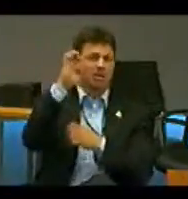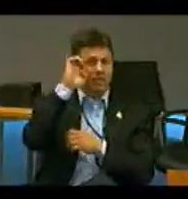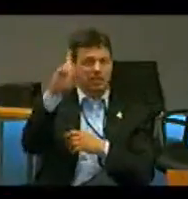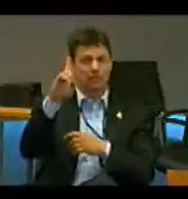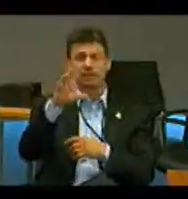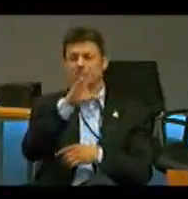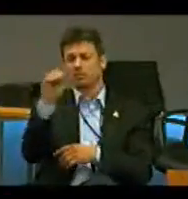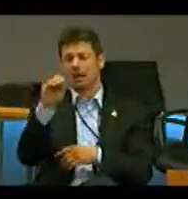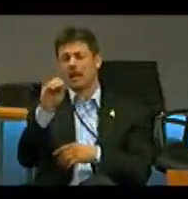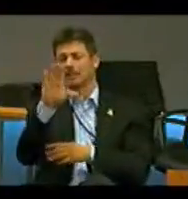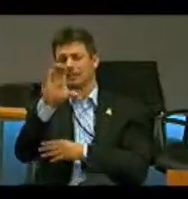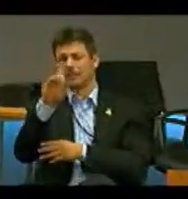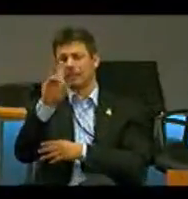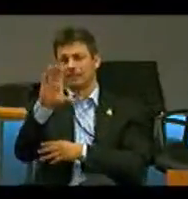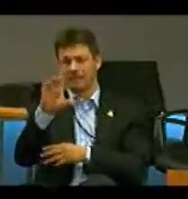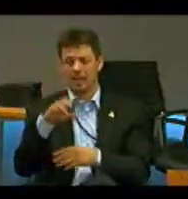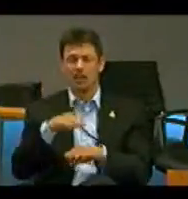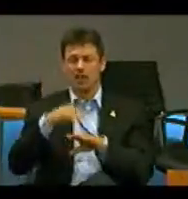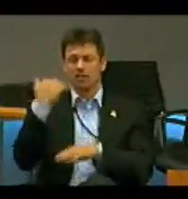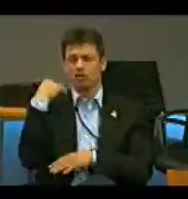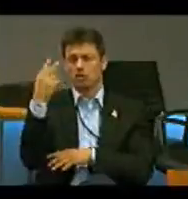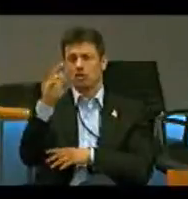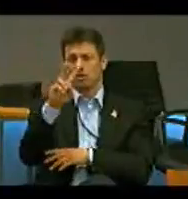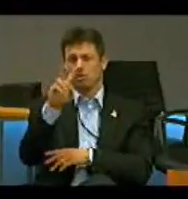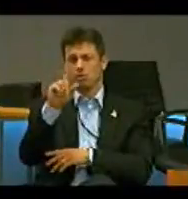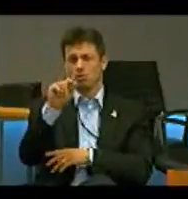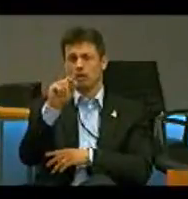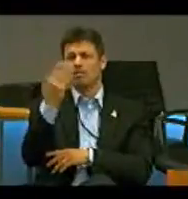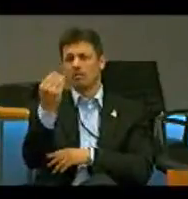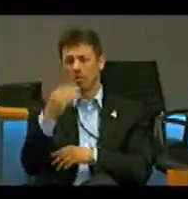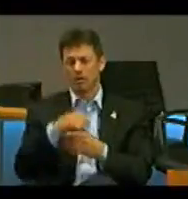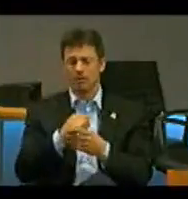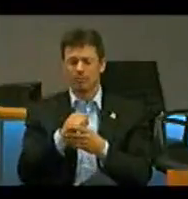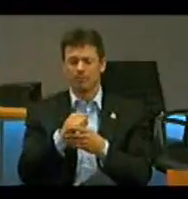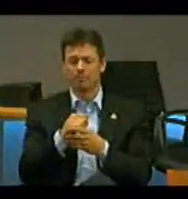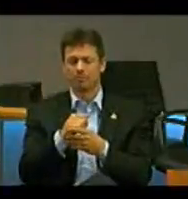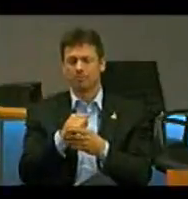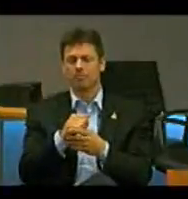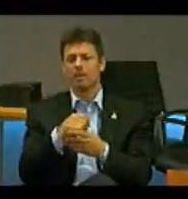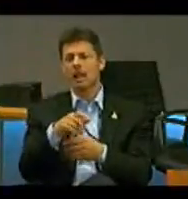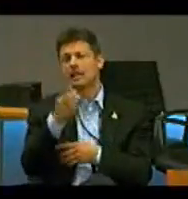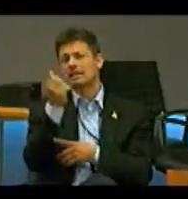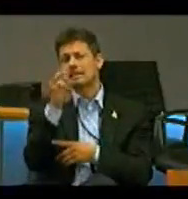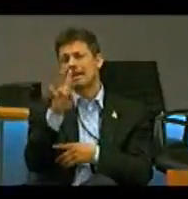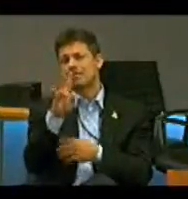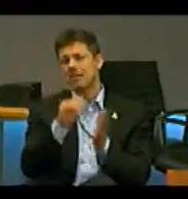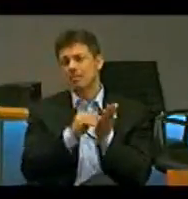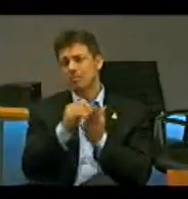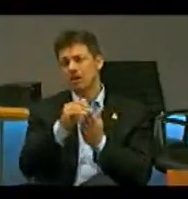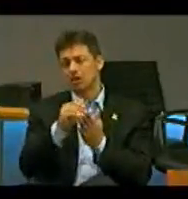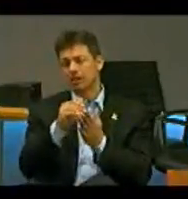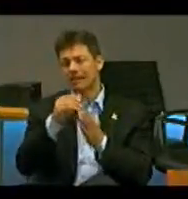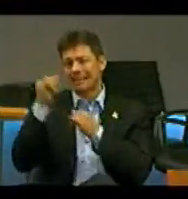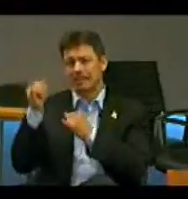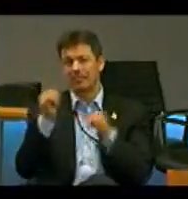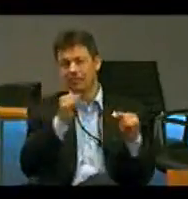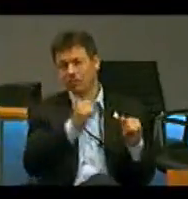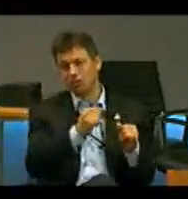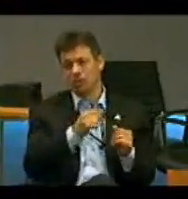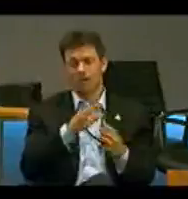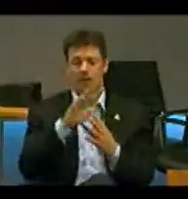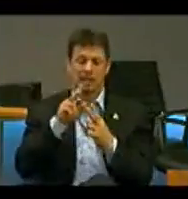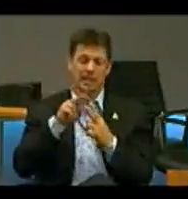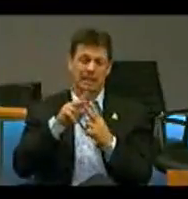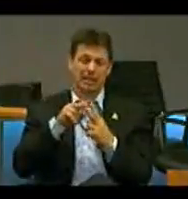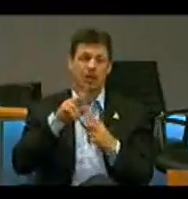in 2014, I just recited stats that when you add them all up, come up to 17 million individuals who were either in